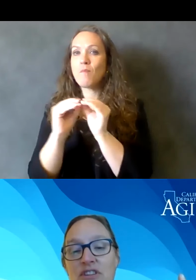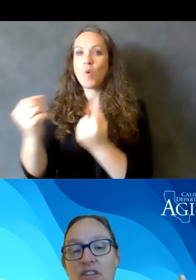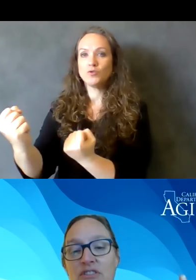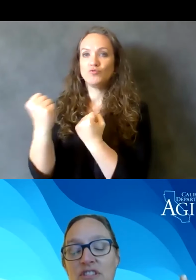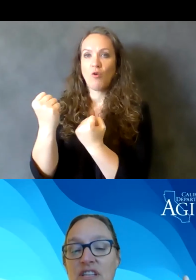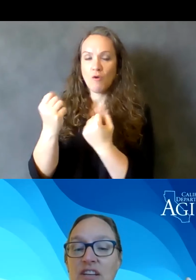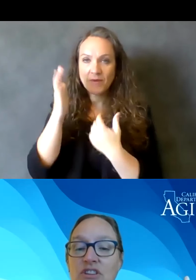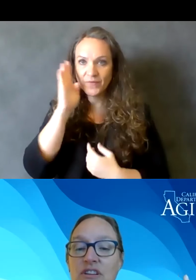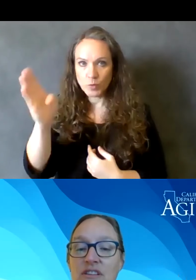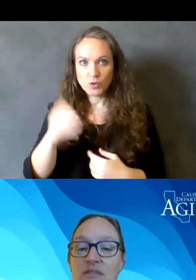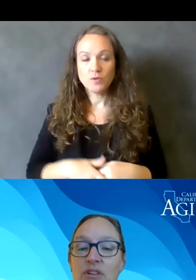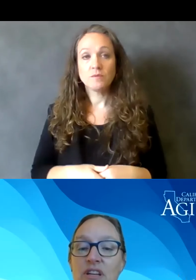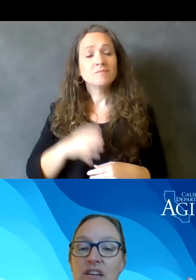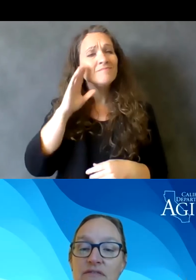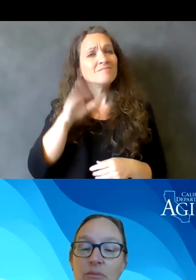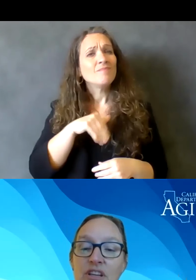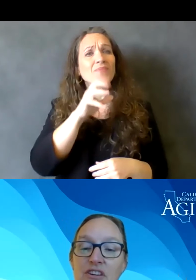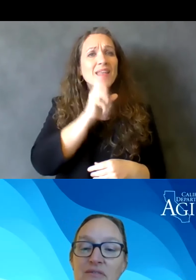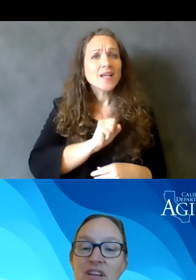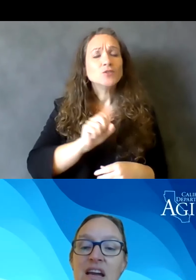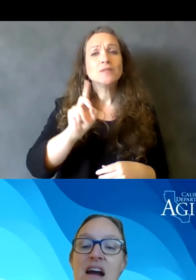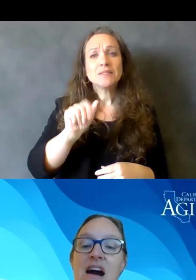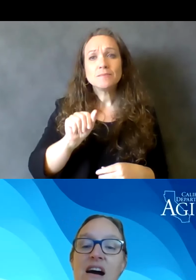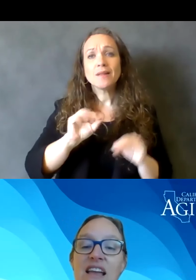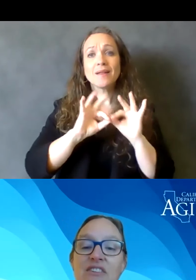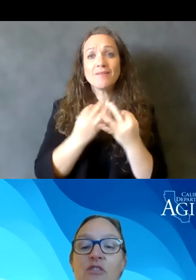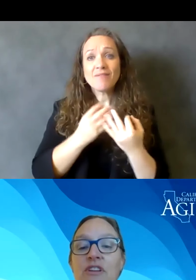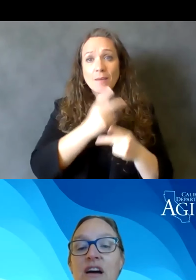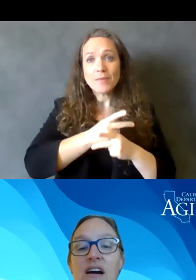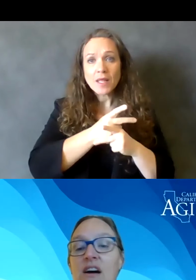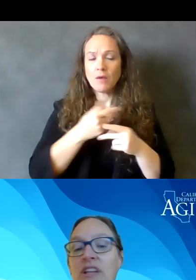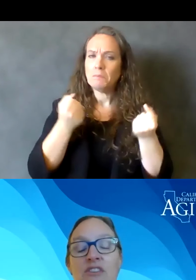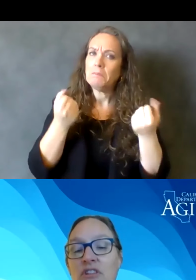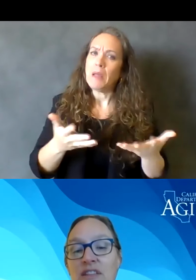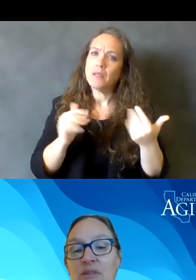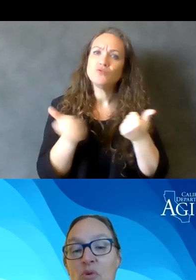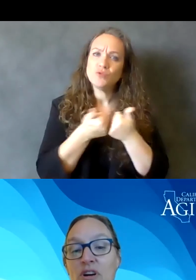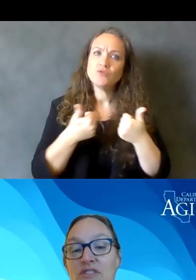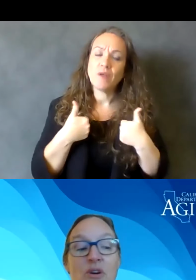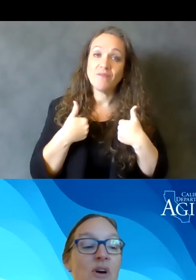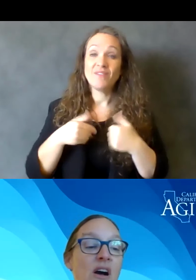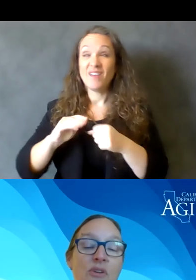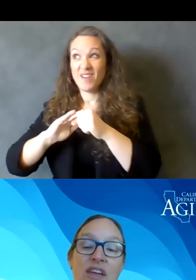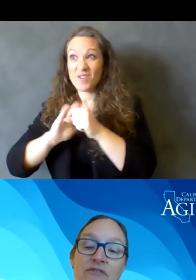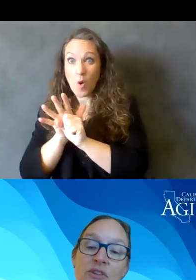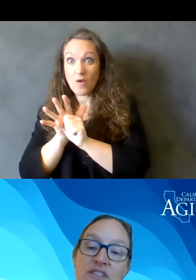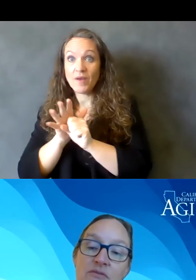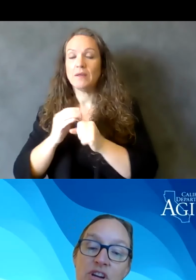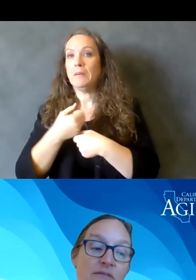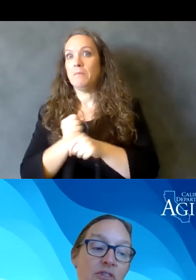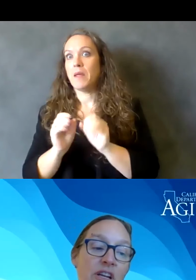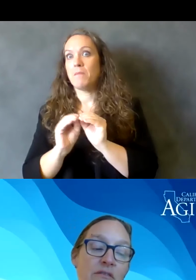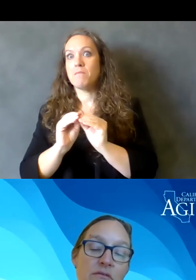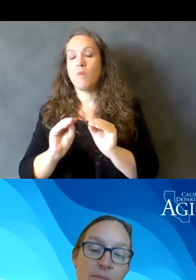opportunities and challenges in aging and disability and family caregiving, and COVID only underlined them more. So with that focus